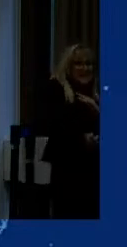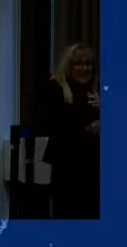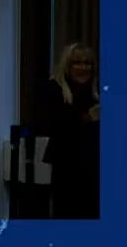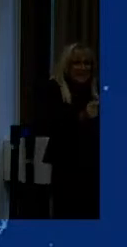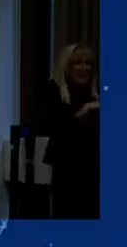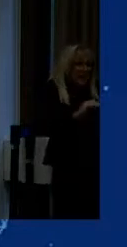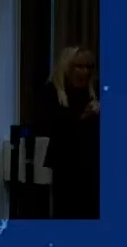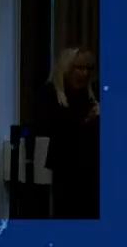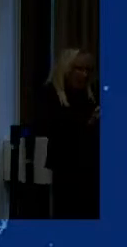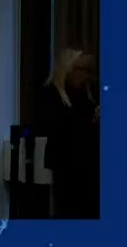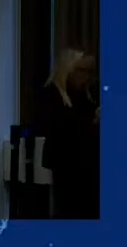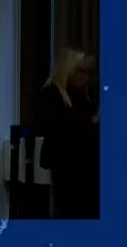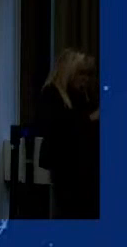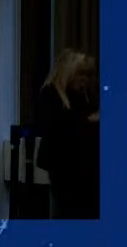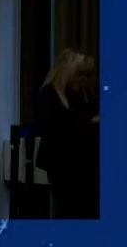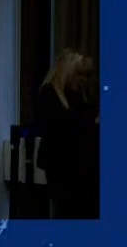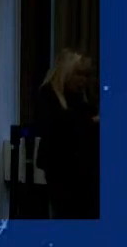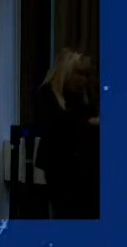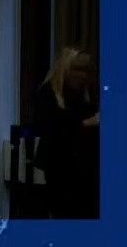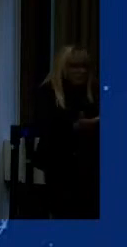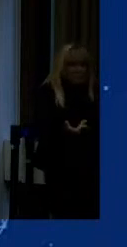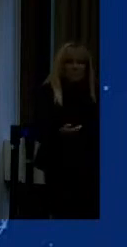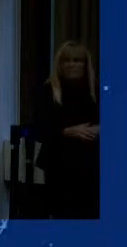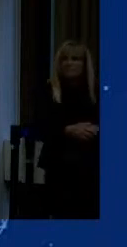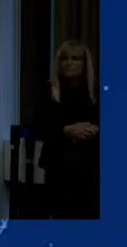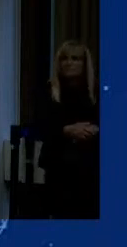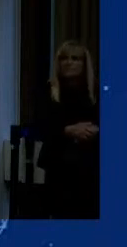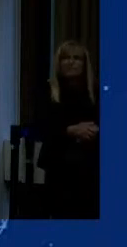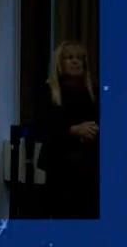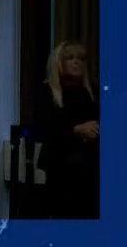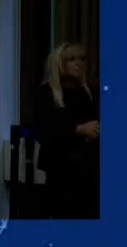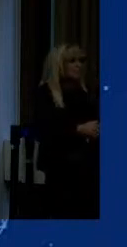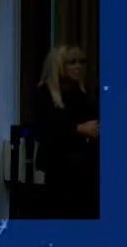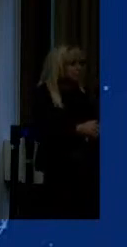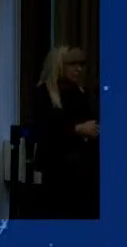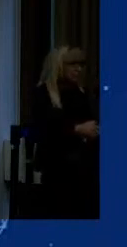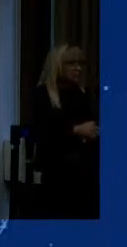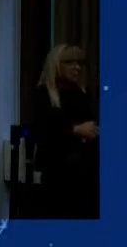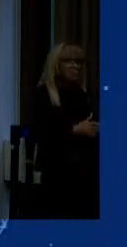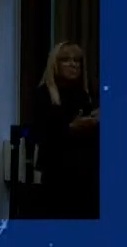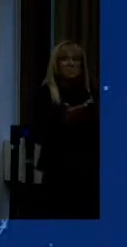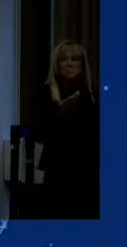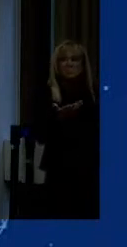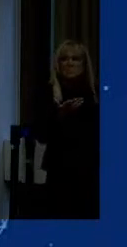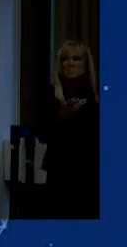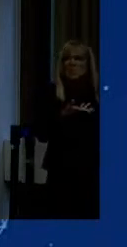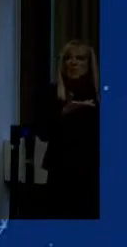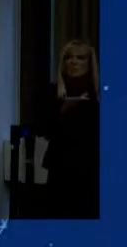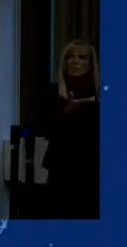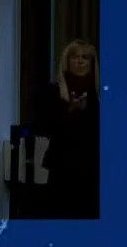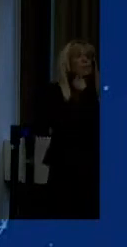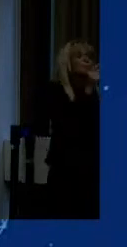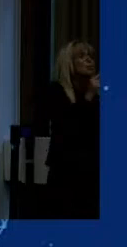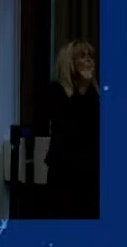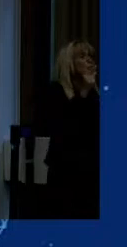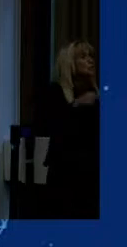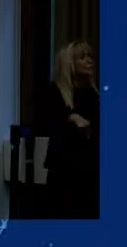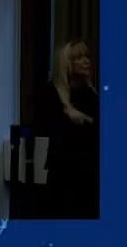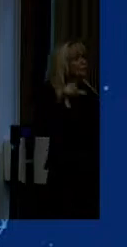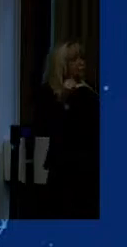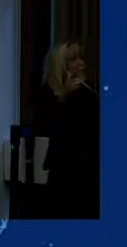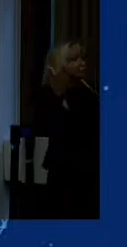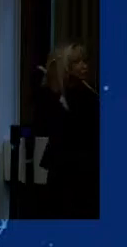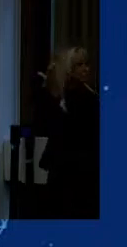a calculator, especially one as complex as this one. And then we introduced Google onto the scene, right?